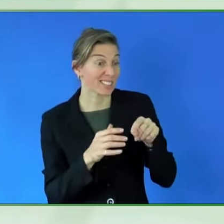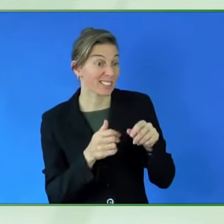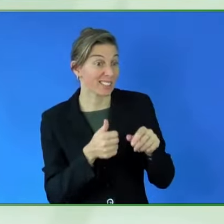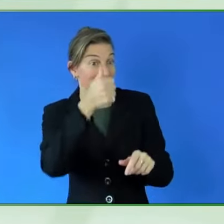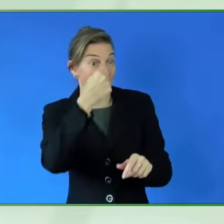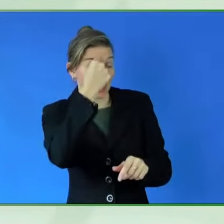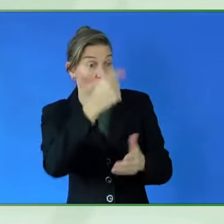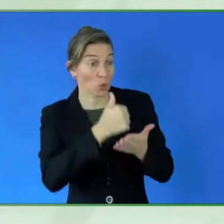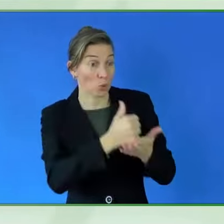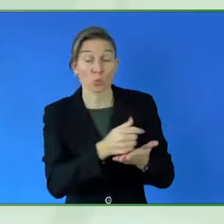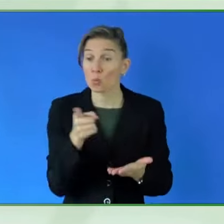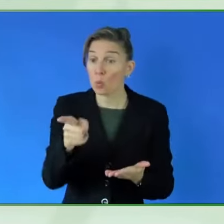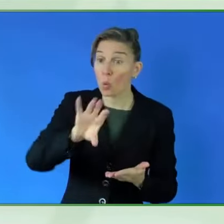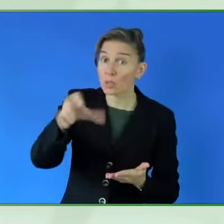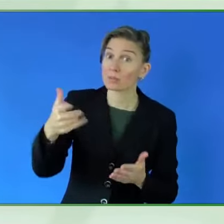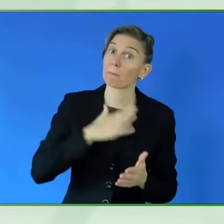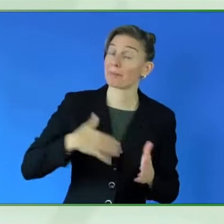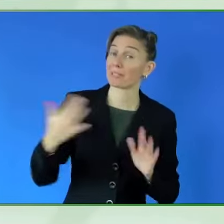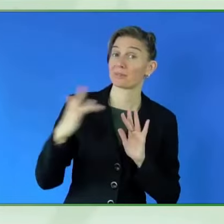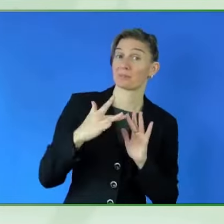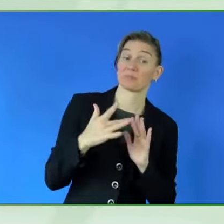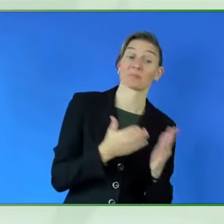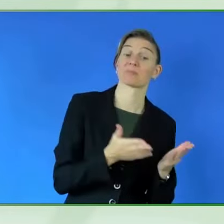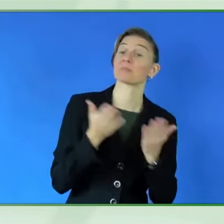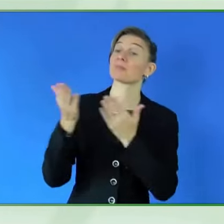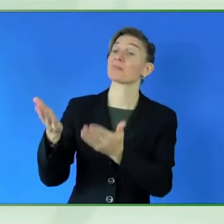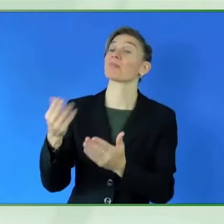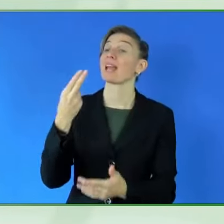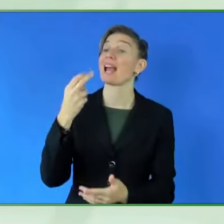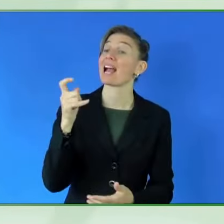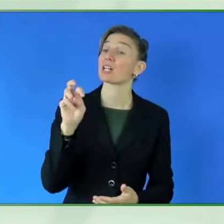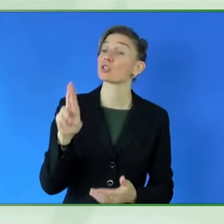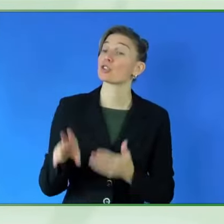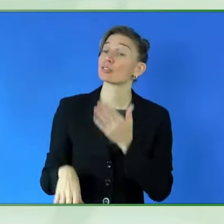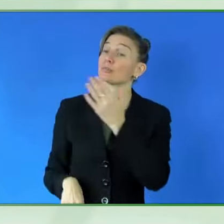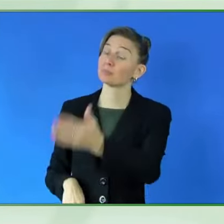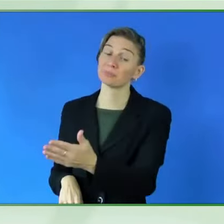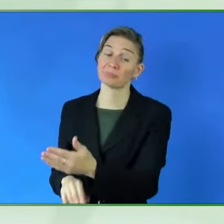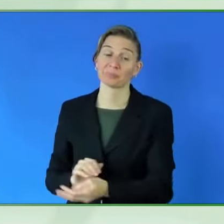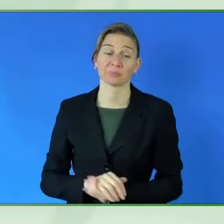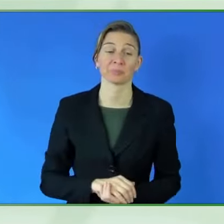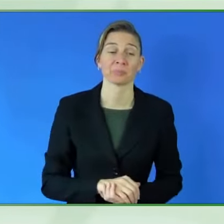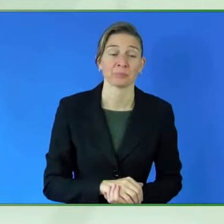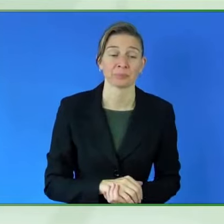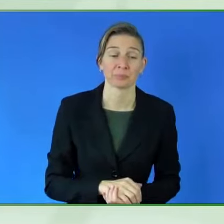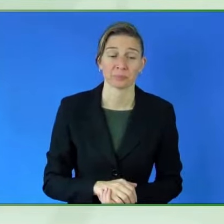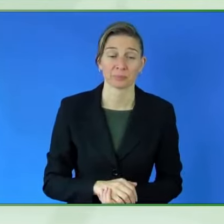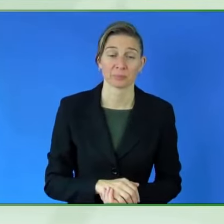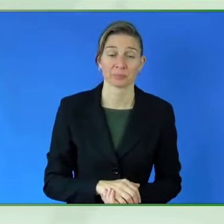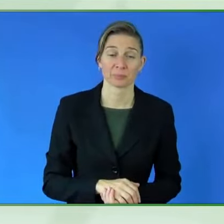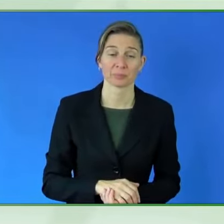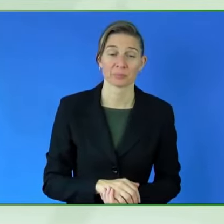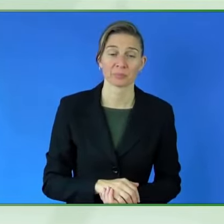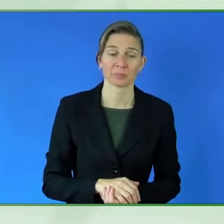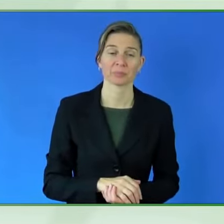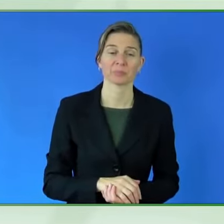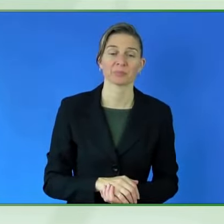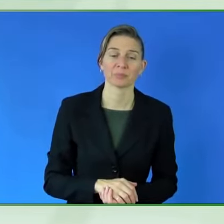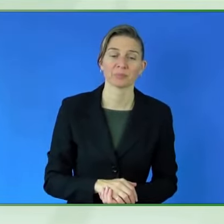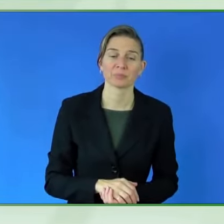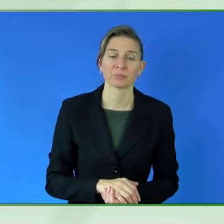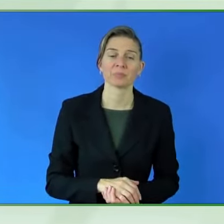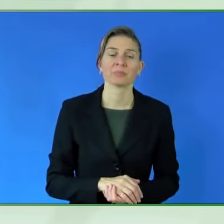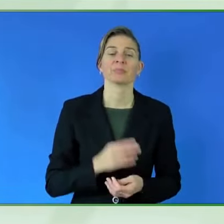you. Thanks, James. I think my general reflection on this is just how